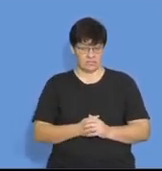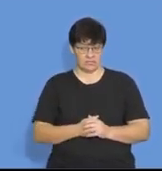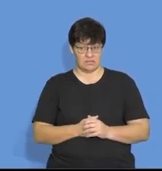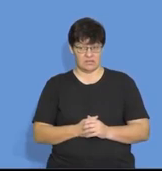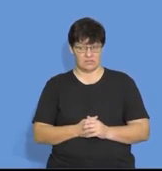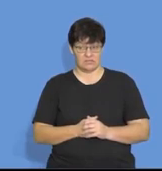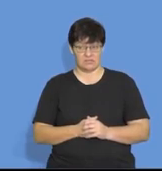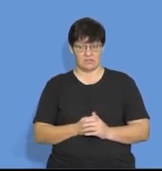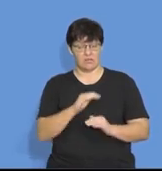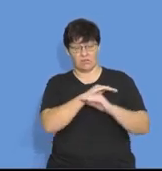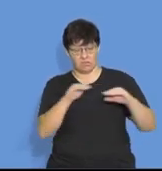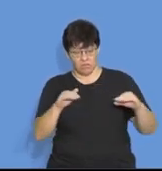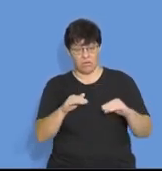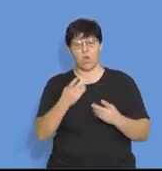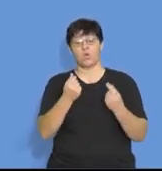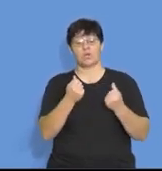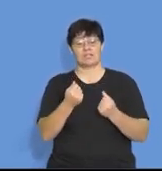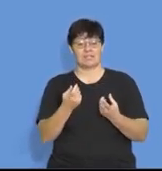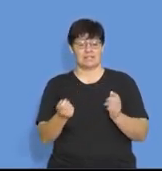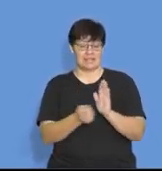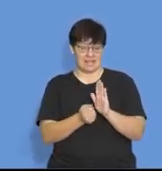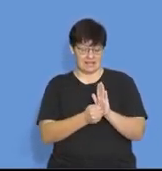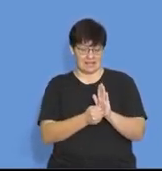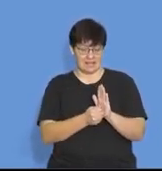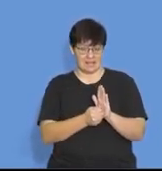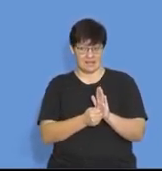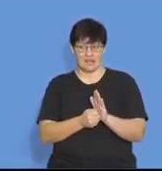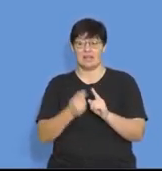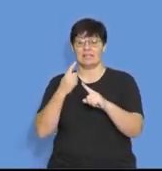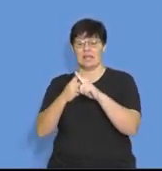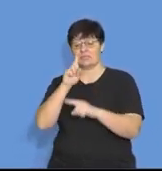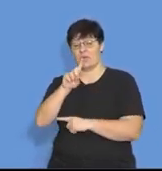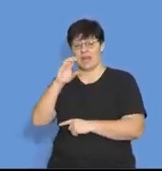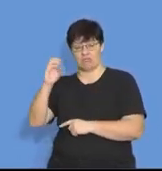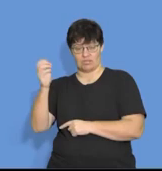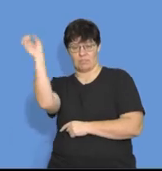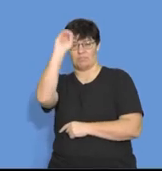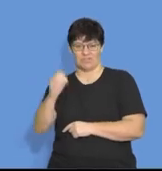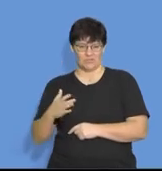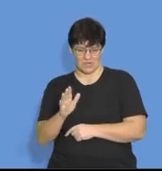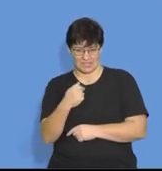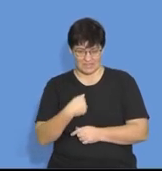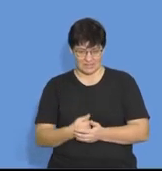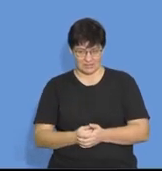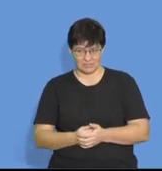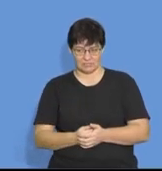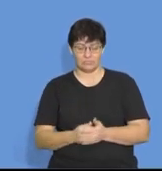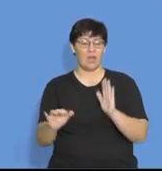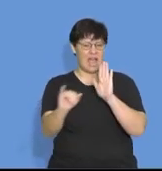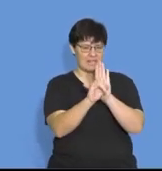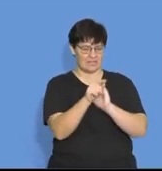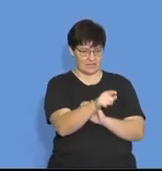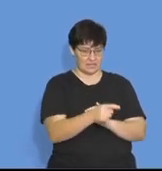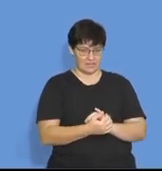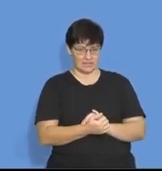over your cost of sales and express it as a percentage. Right, let's identify.